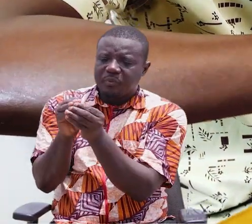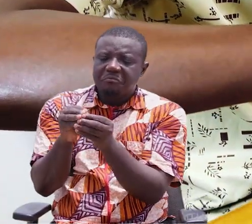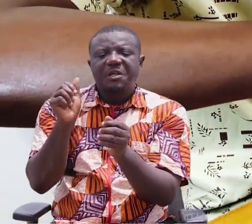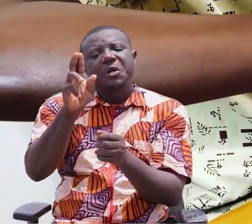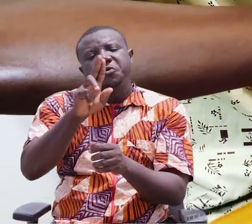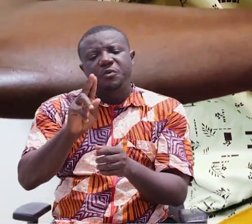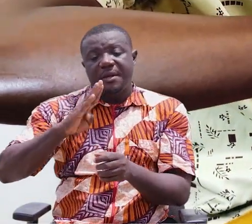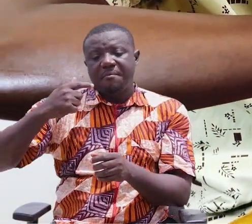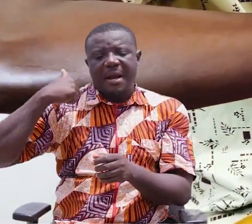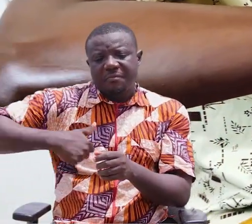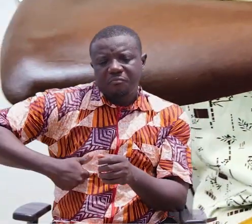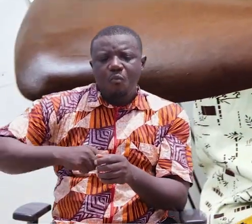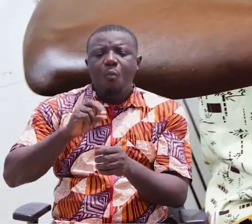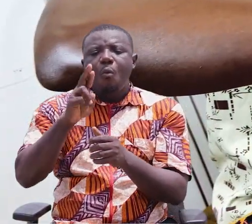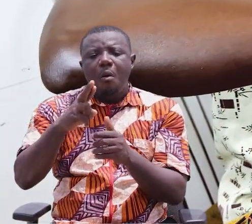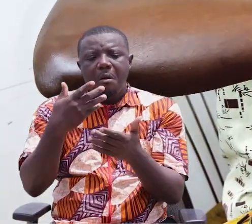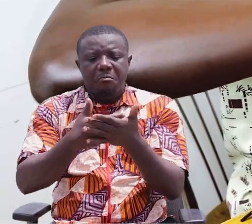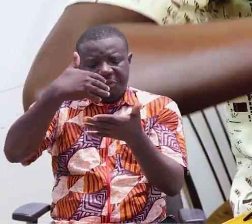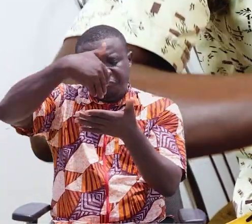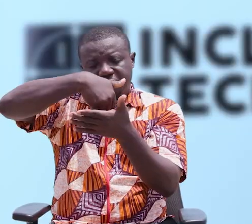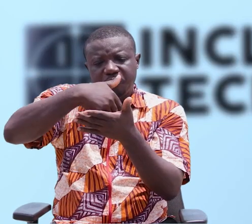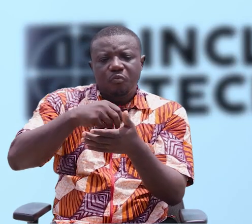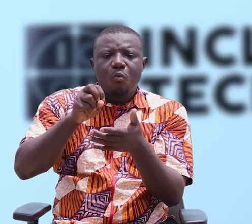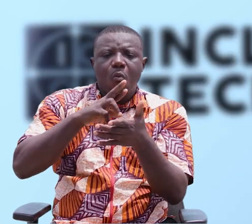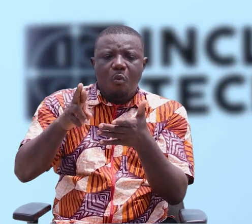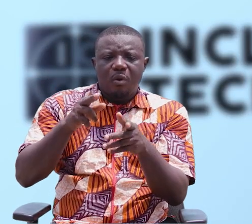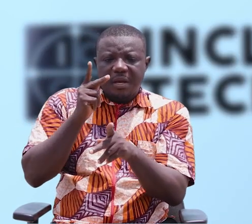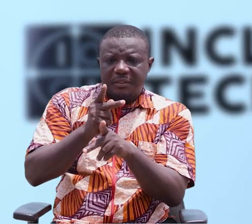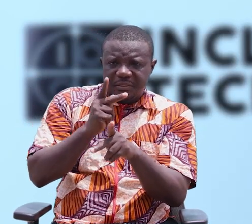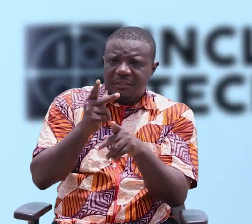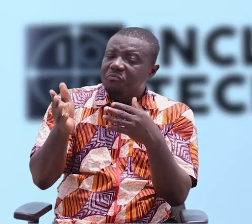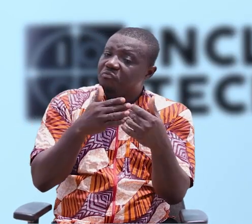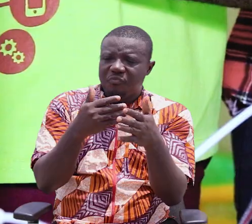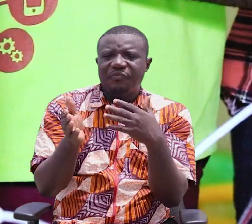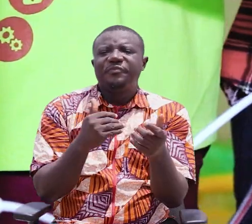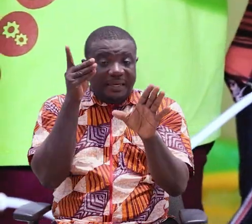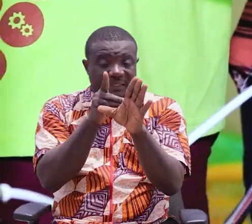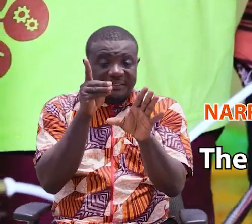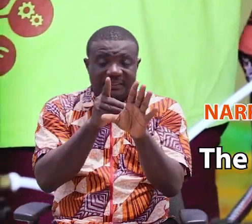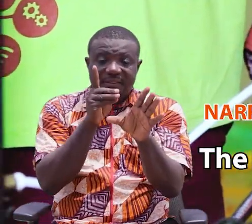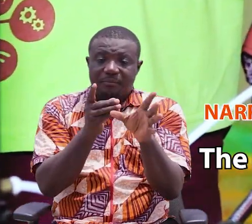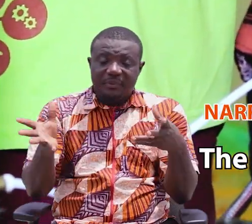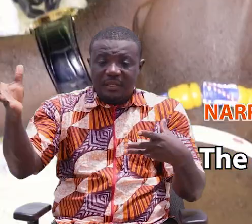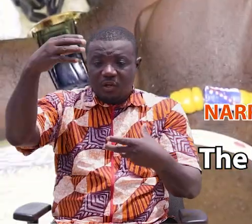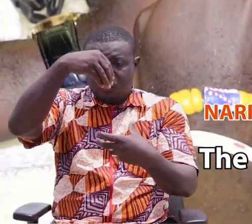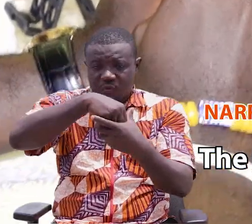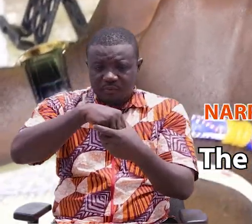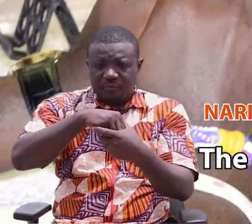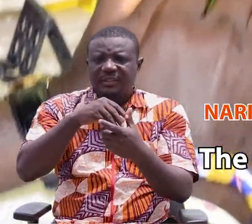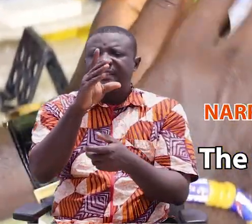their handbag or in their wallet. They can attach it anytime they want to attach it to the stick. The